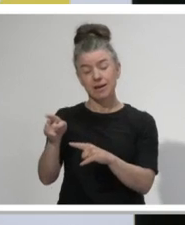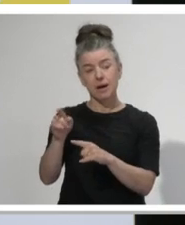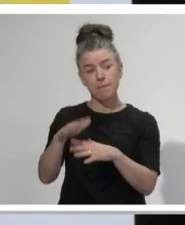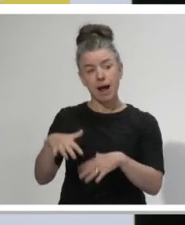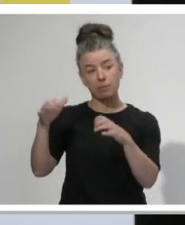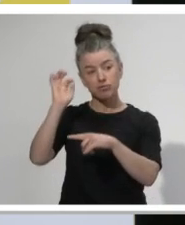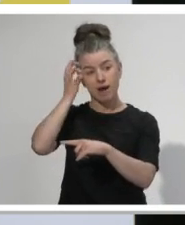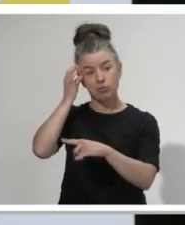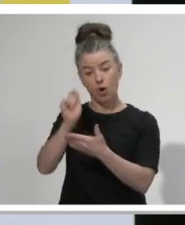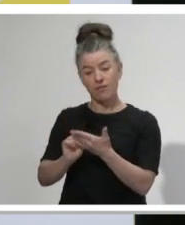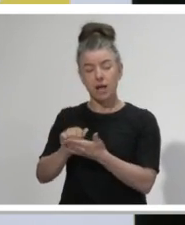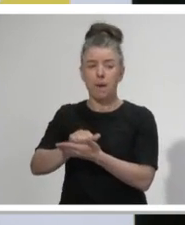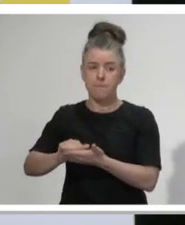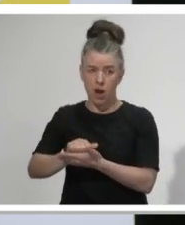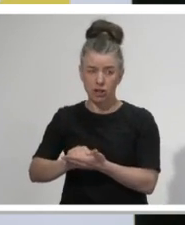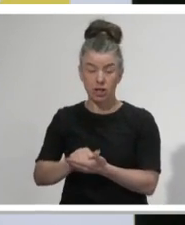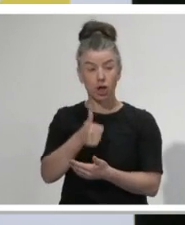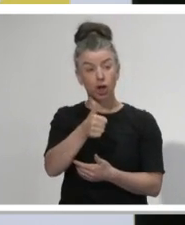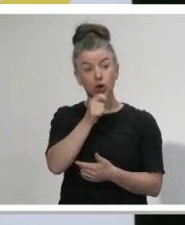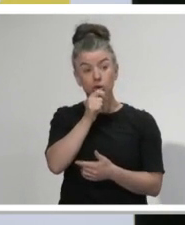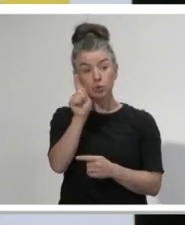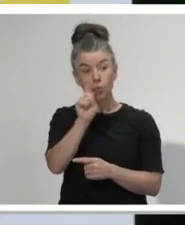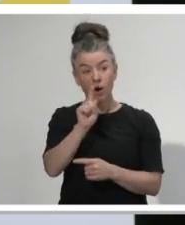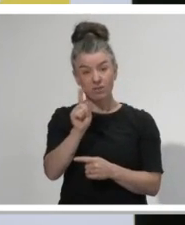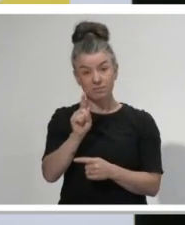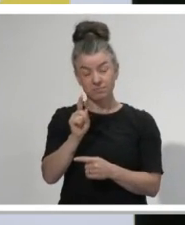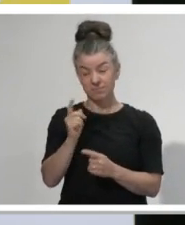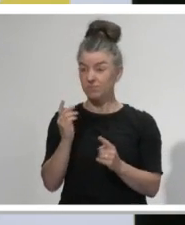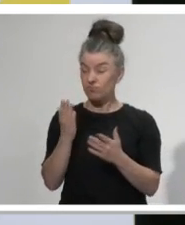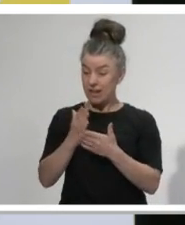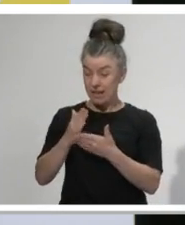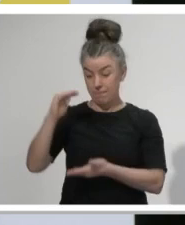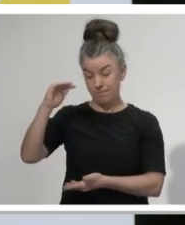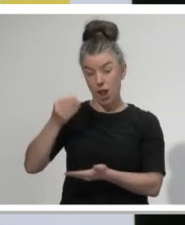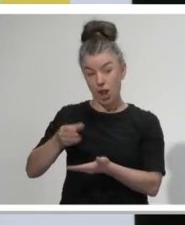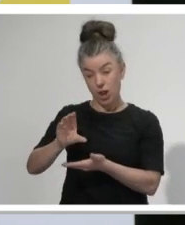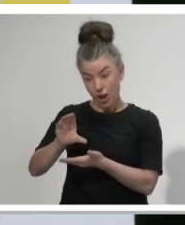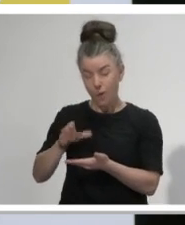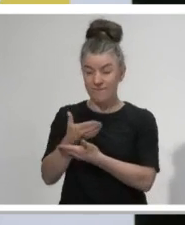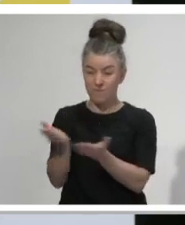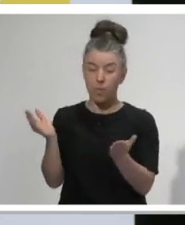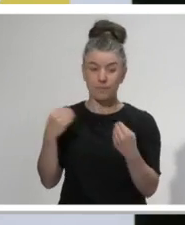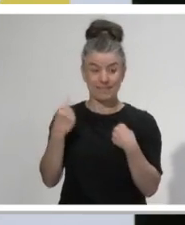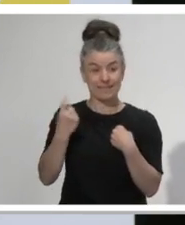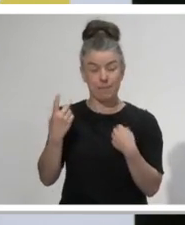that. The good news is that actually the scheme is getting out there now and getting money to the business people who need it.